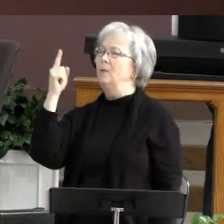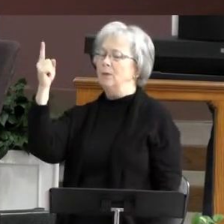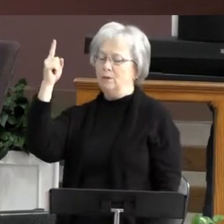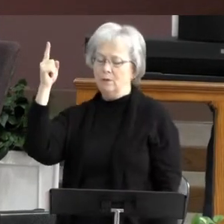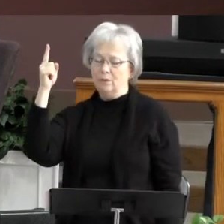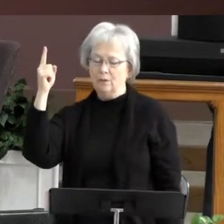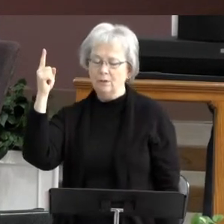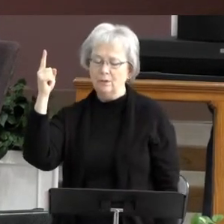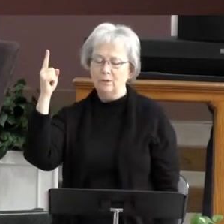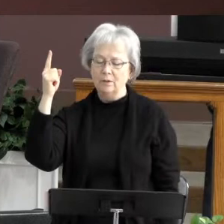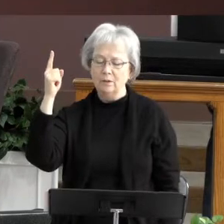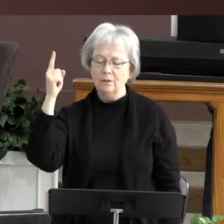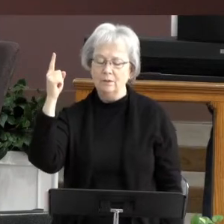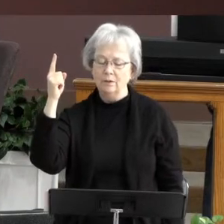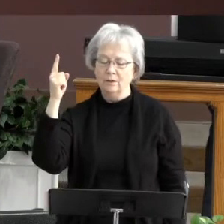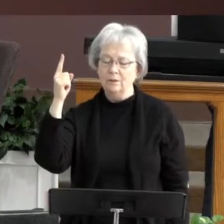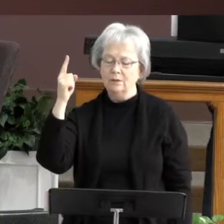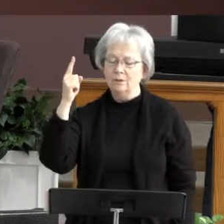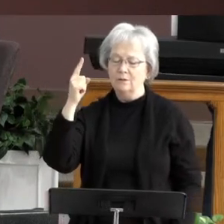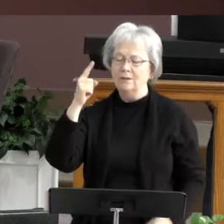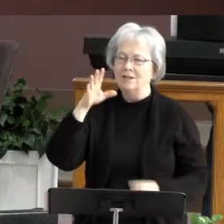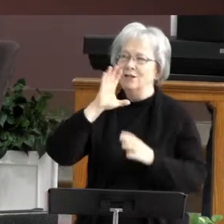worship you.